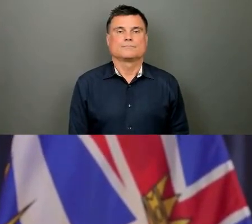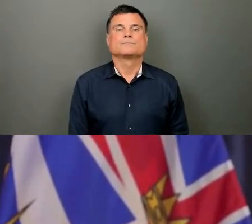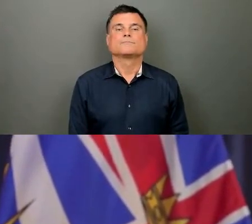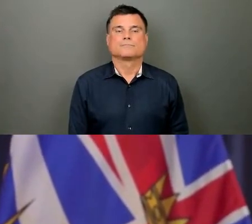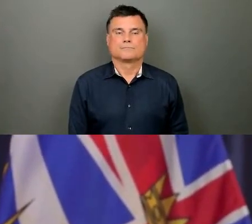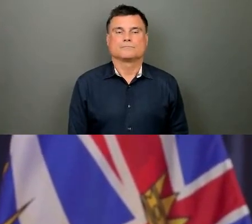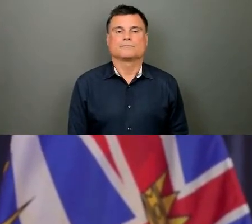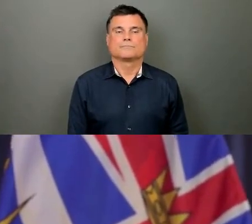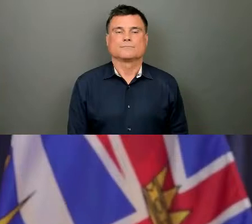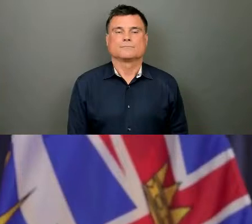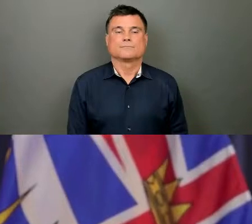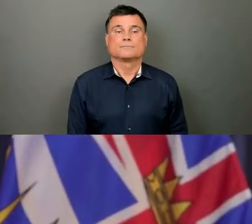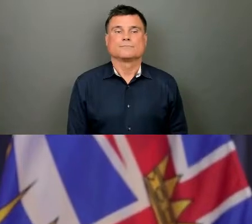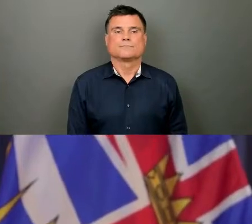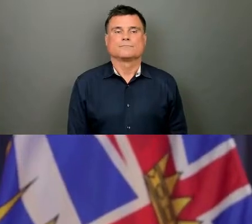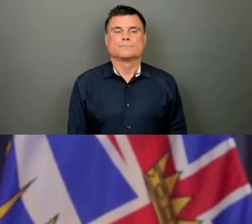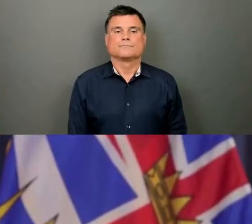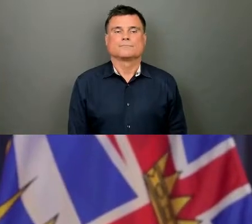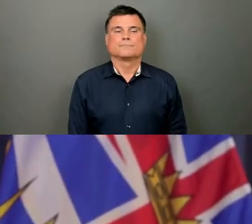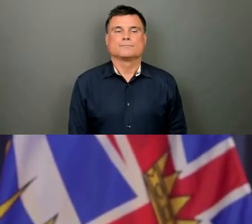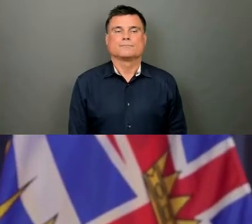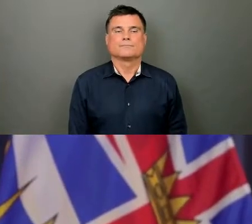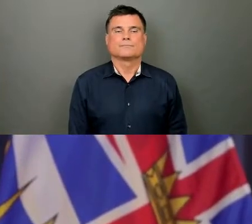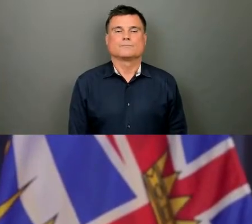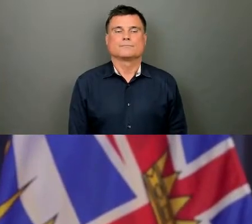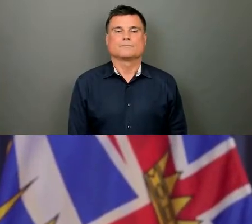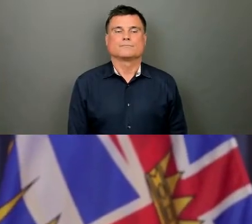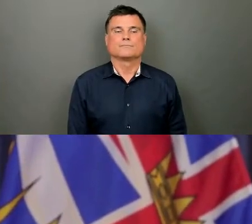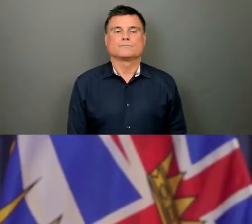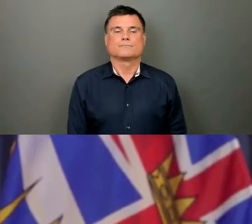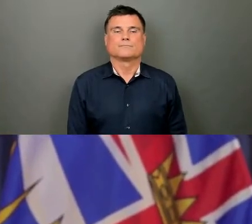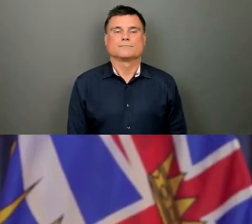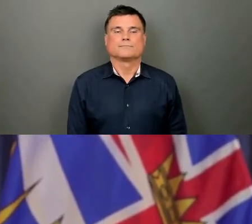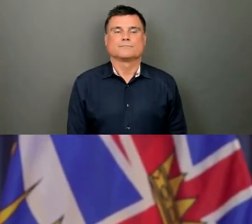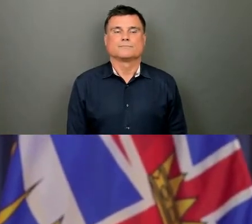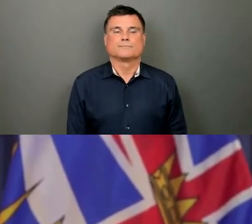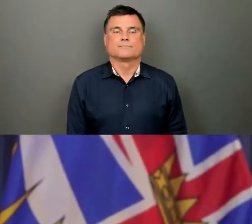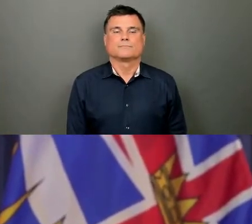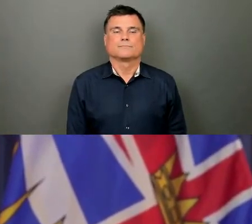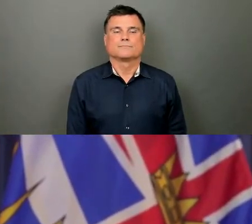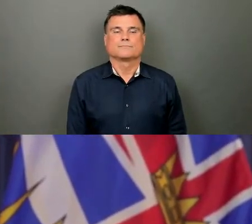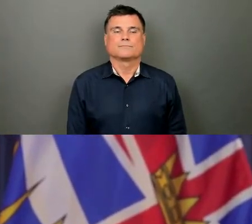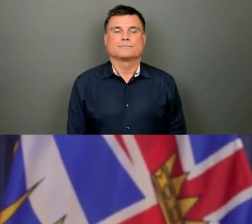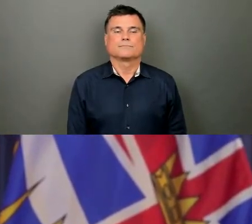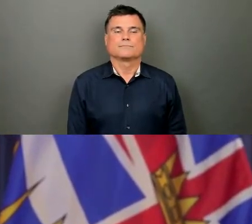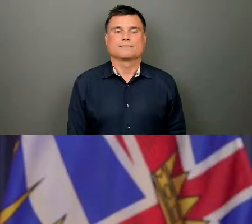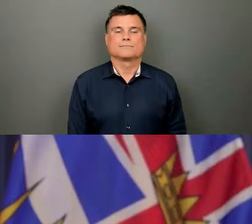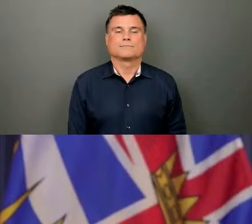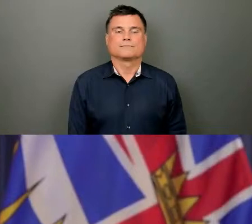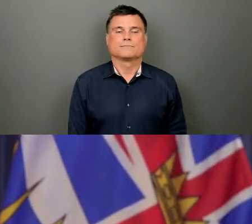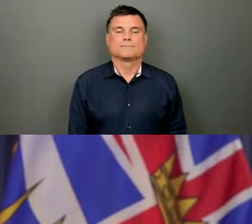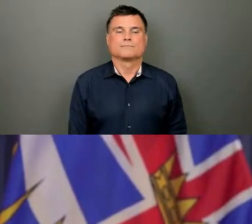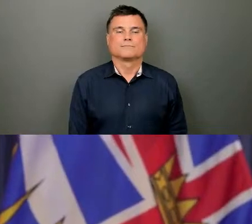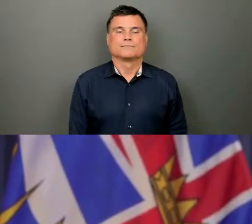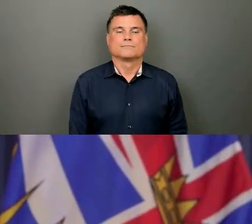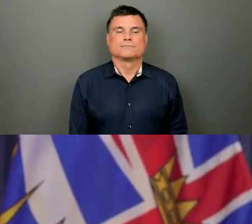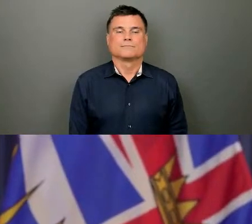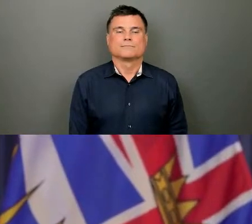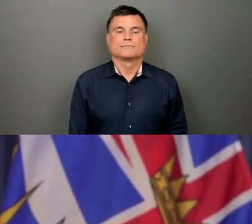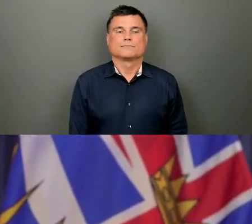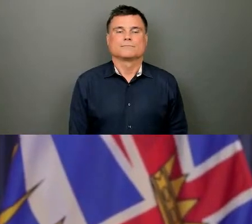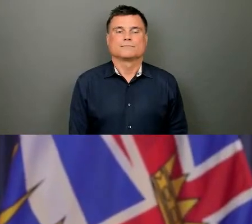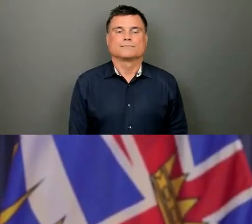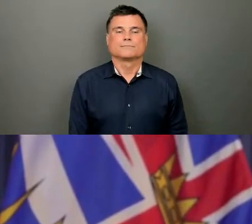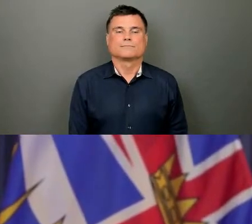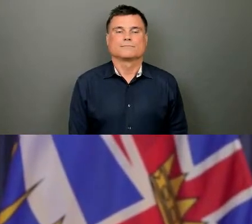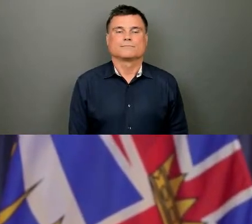is our COVID-19 update for August 31st, 2021. We're honored to be here